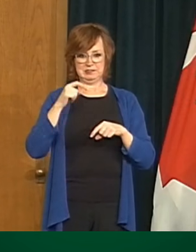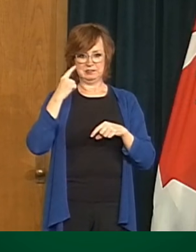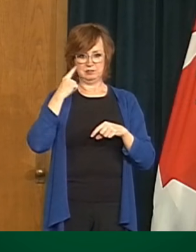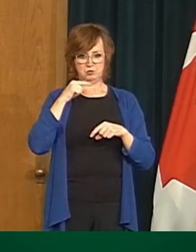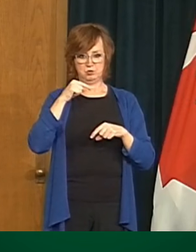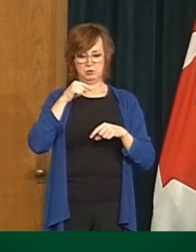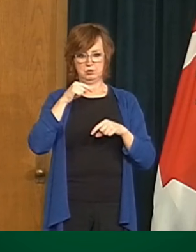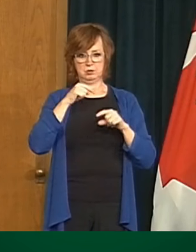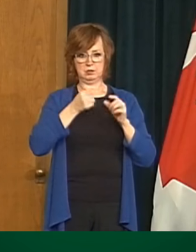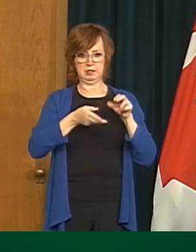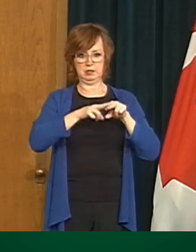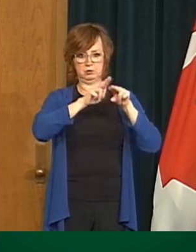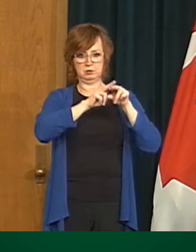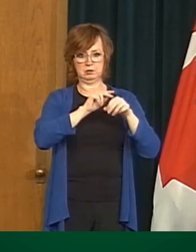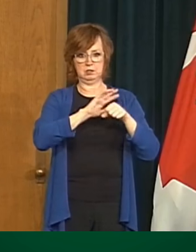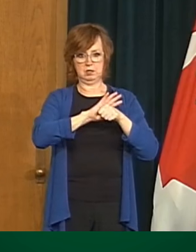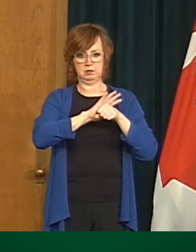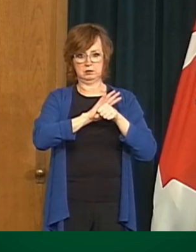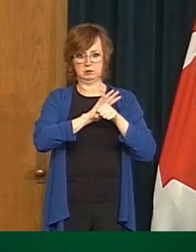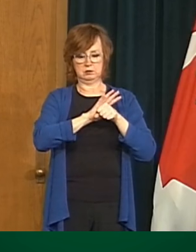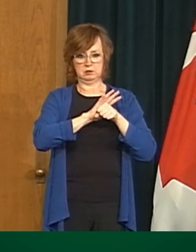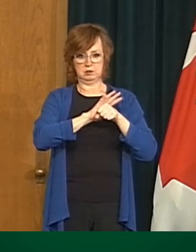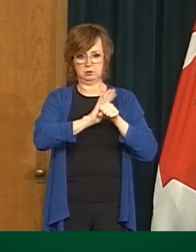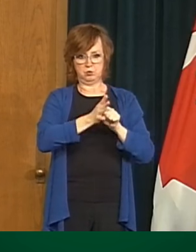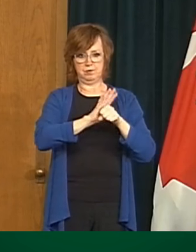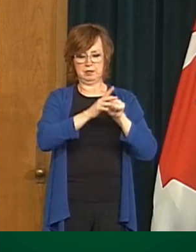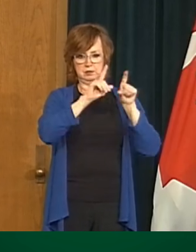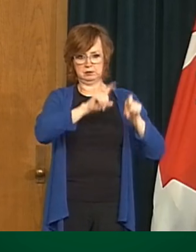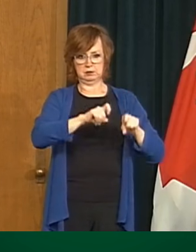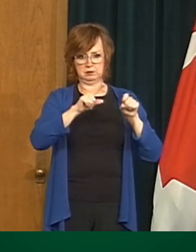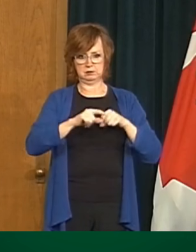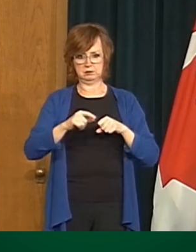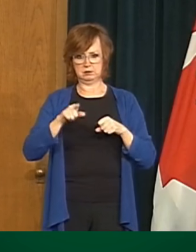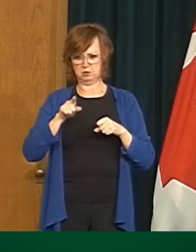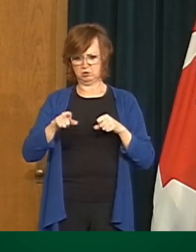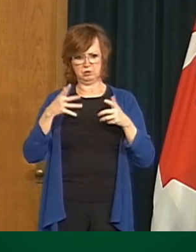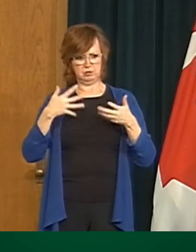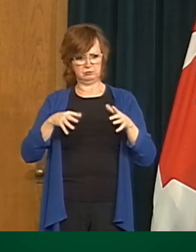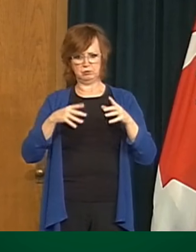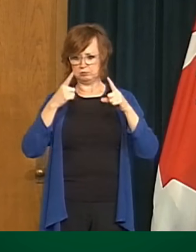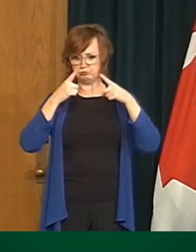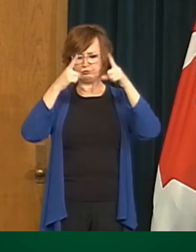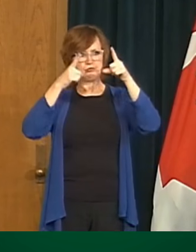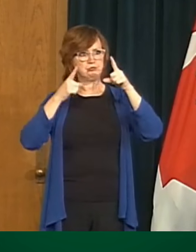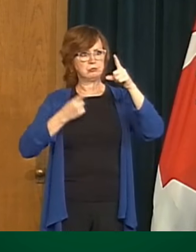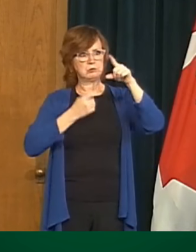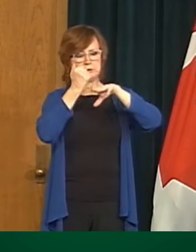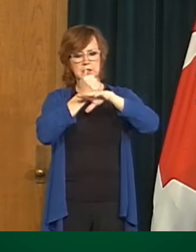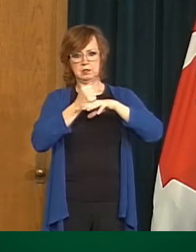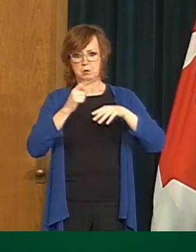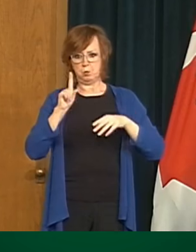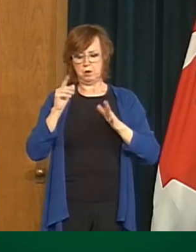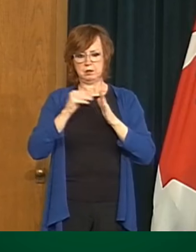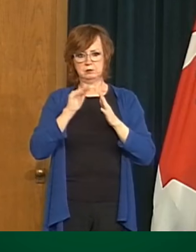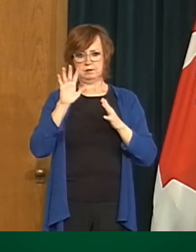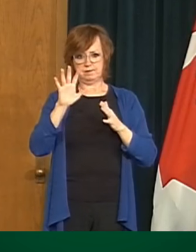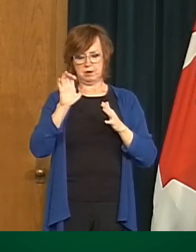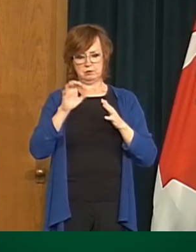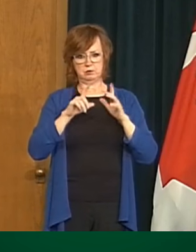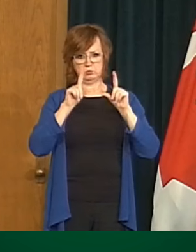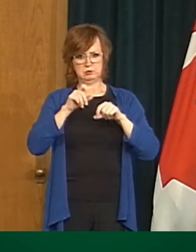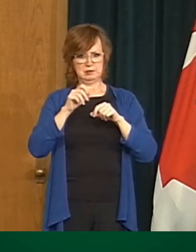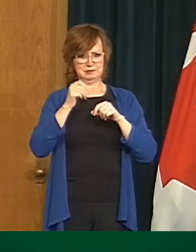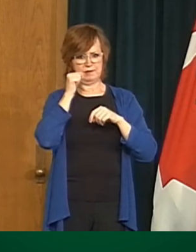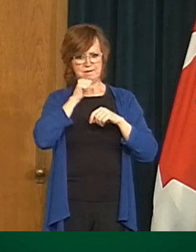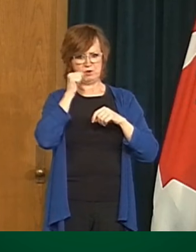not see your goal of 1,500 tests per day reached by health officials here. All right, what we saw in the province